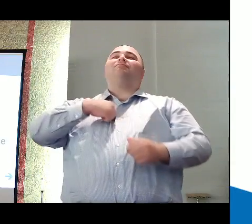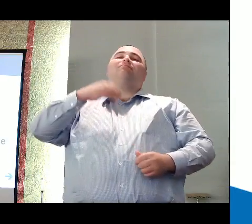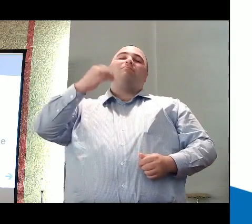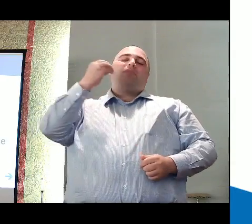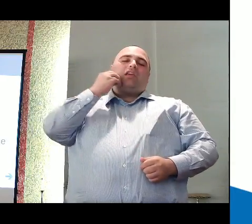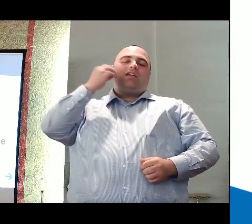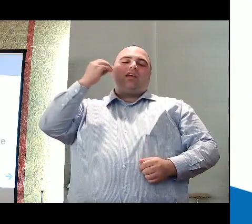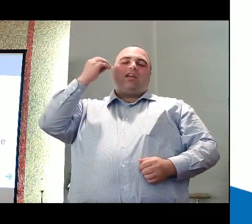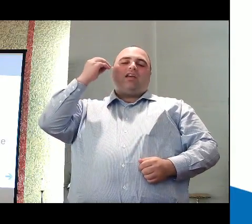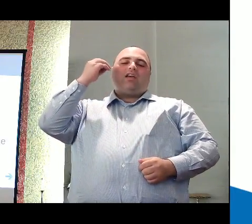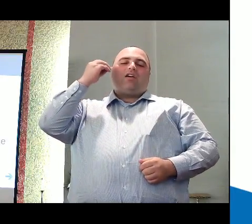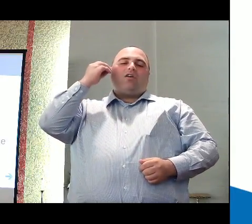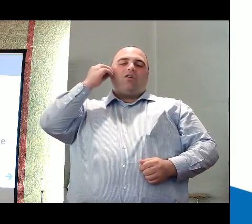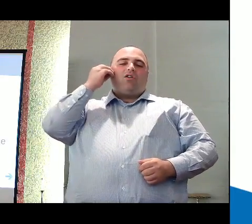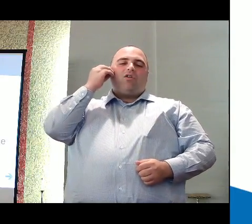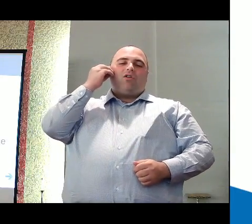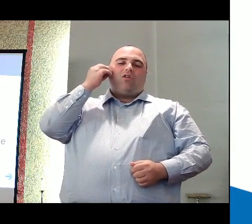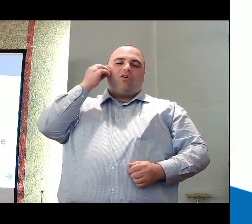lead me